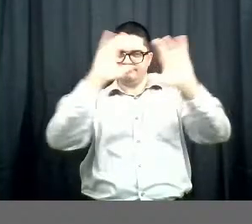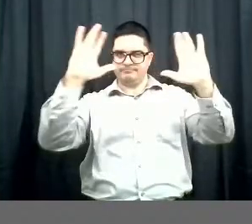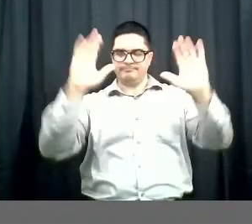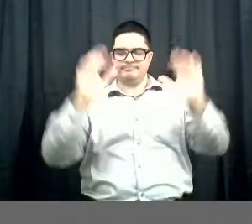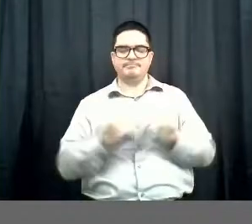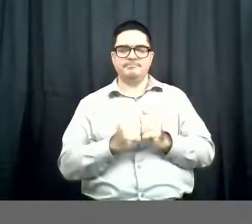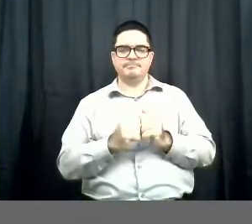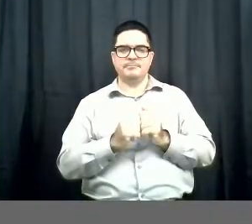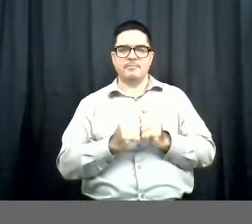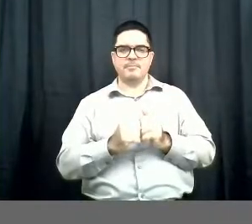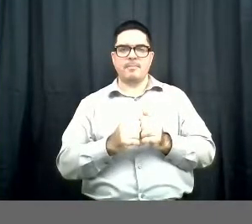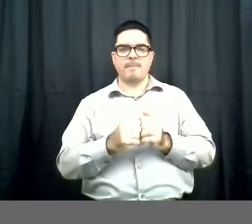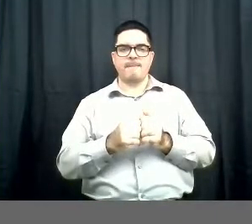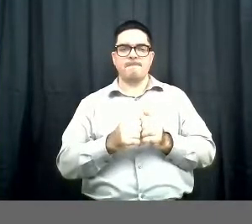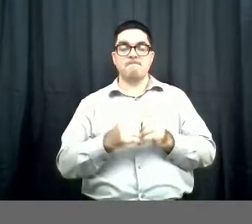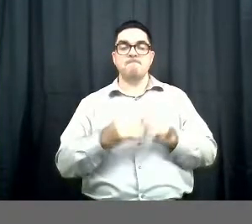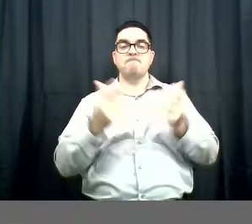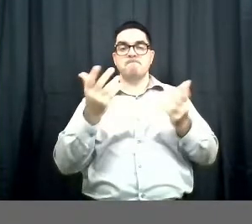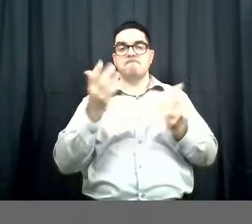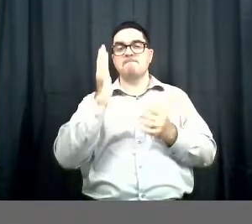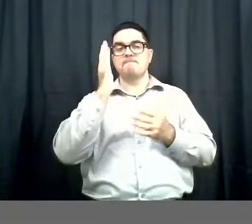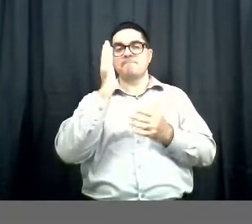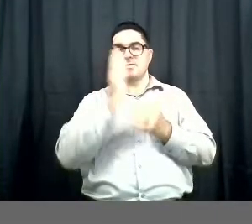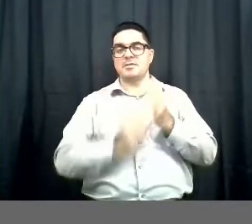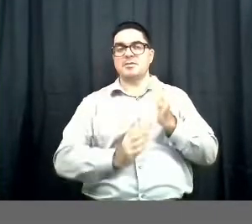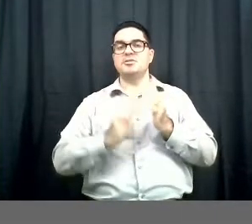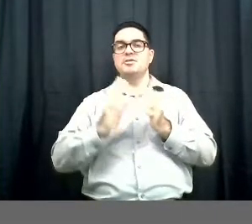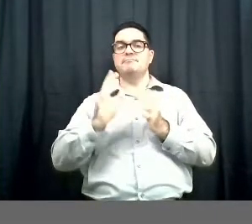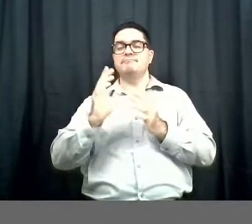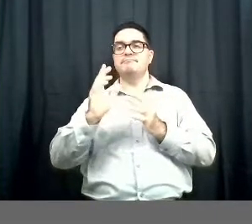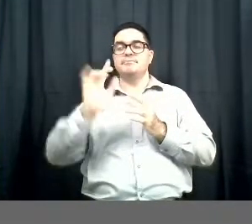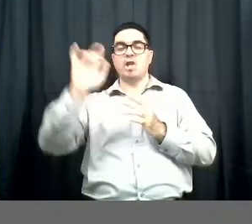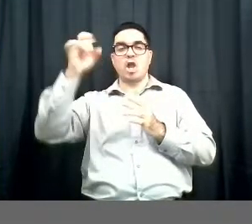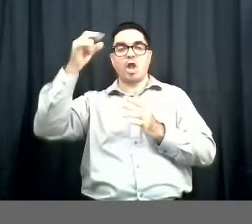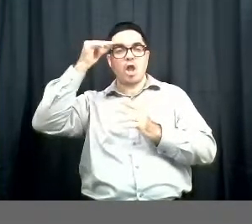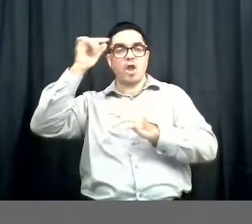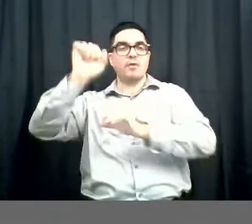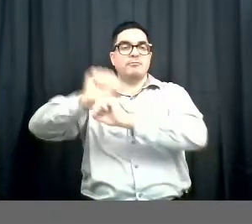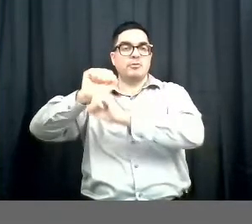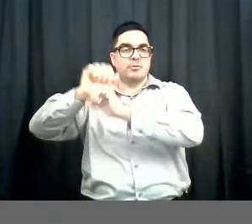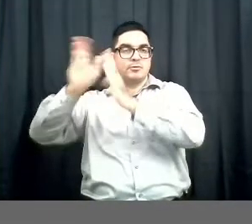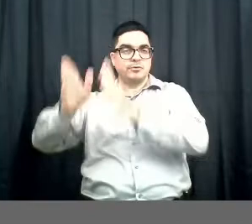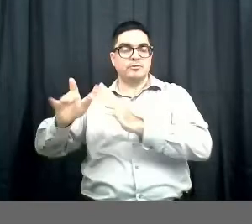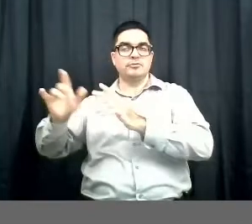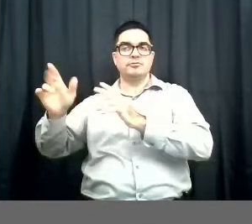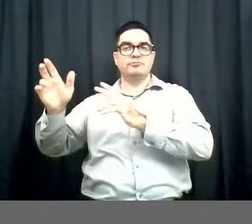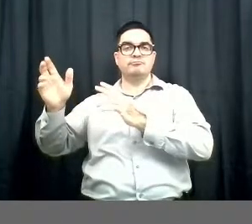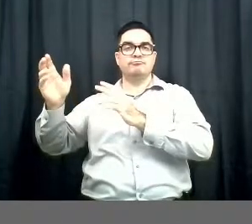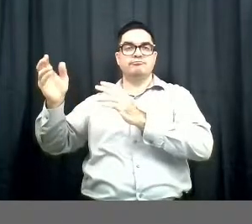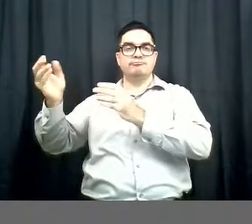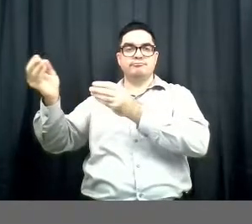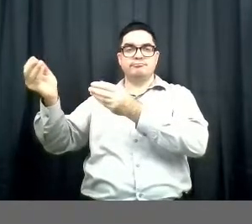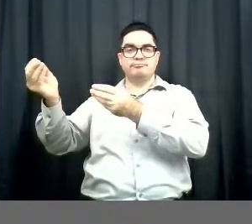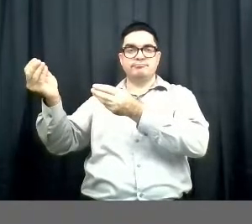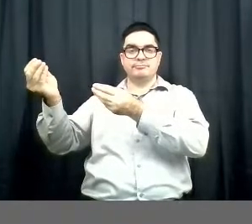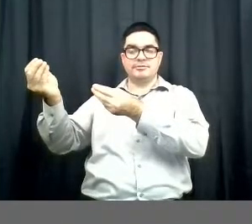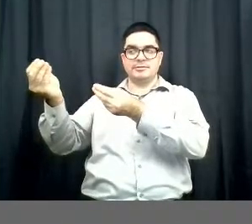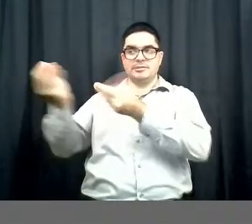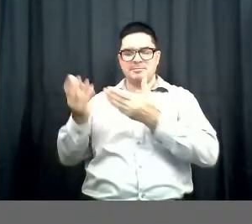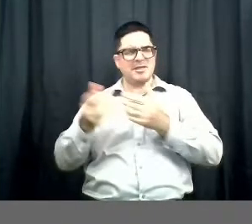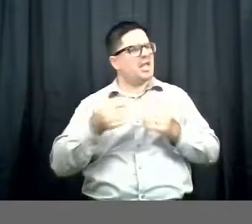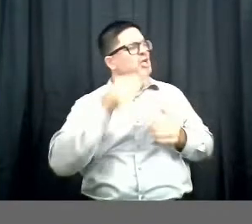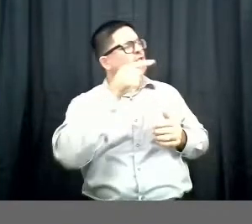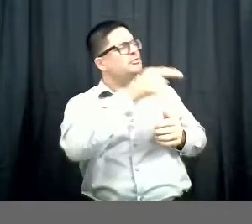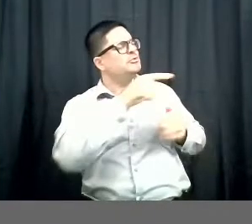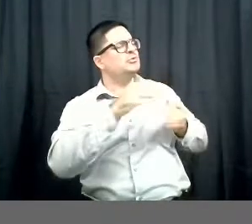We've heard from some both government officials, legislative officials, that they don't understand how we came up with any incremental cost. And